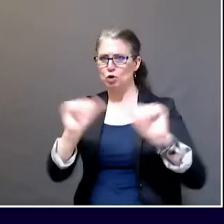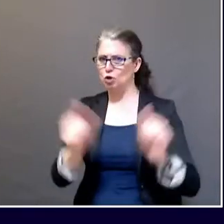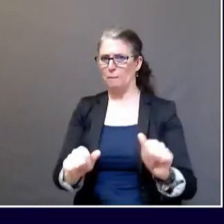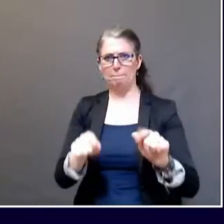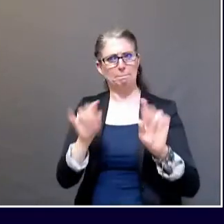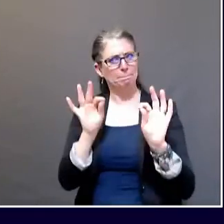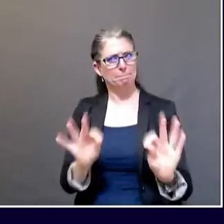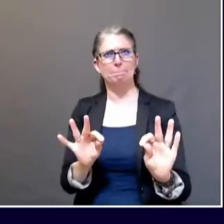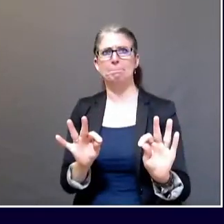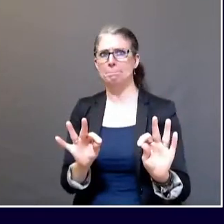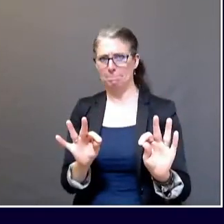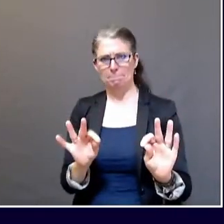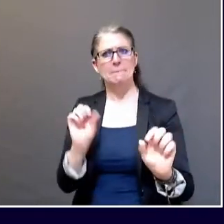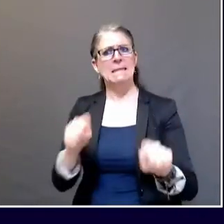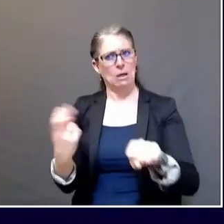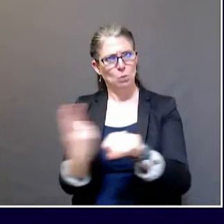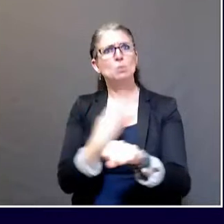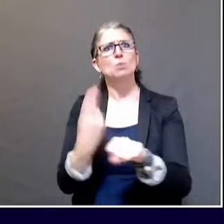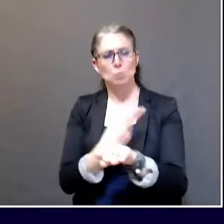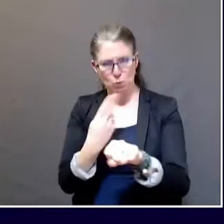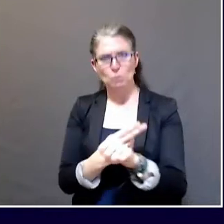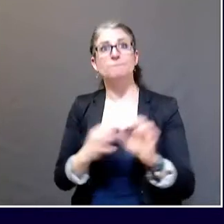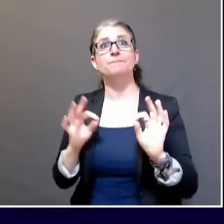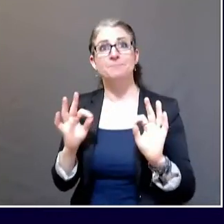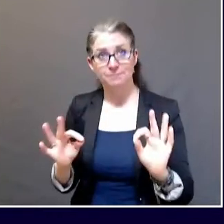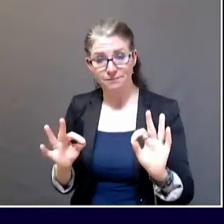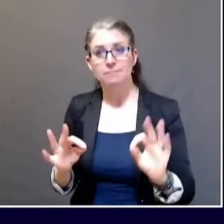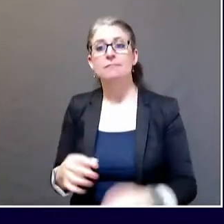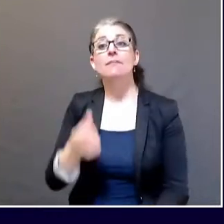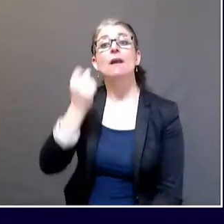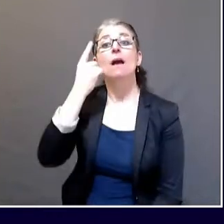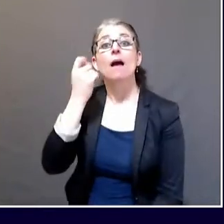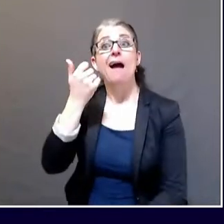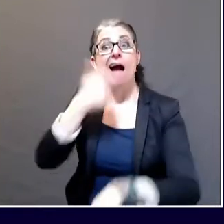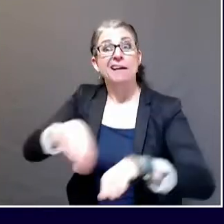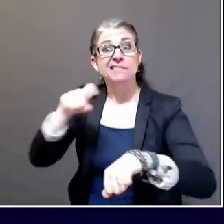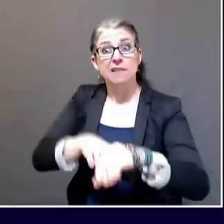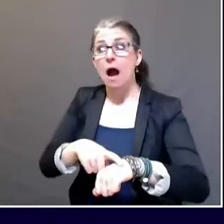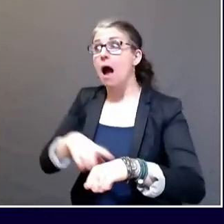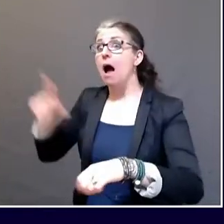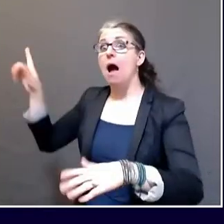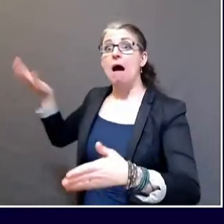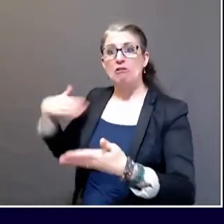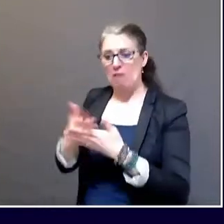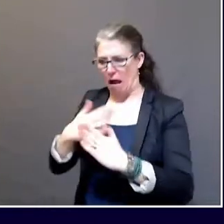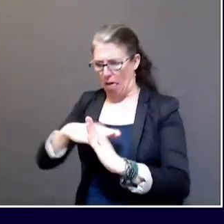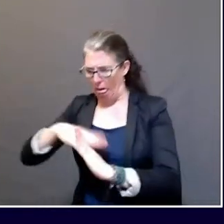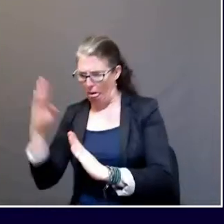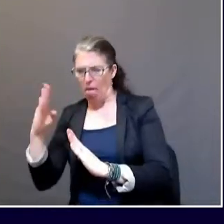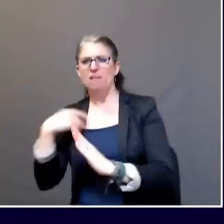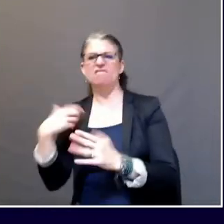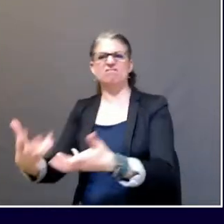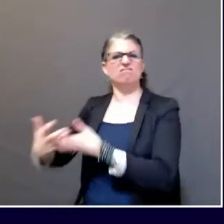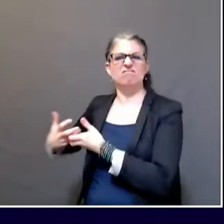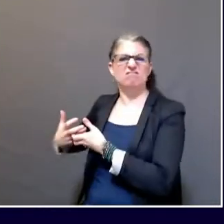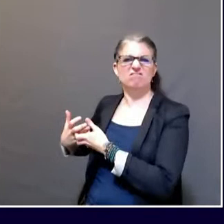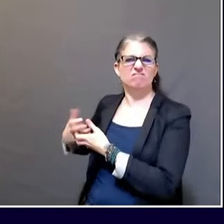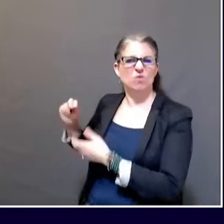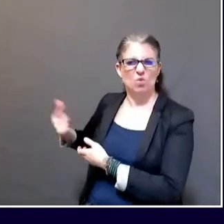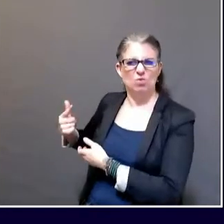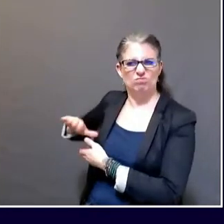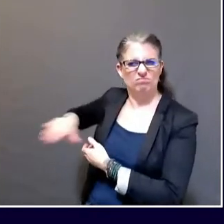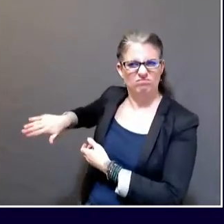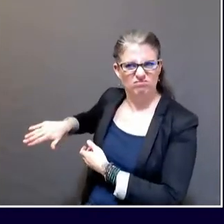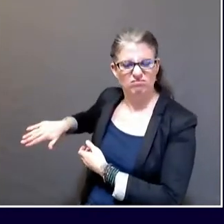utilized. That's what happened here. As soon as the end users, the recipients of these vaccines, took a look at their box,